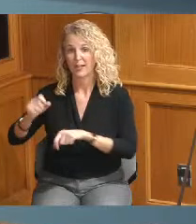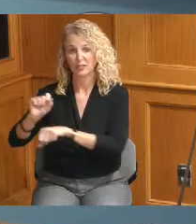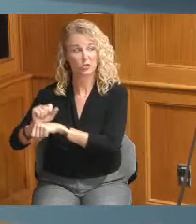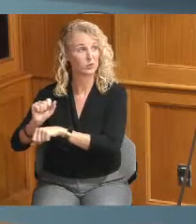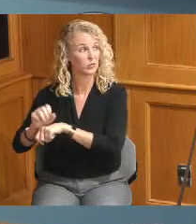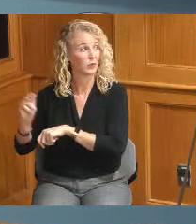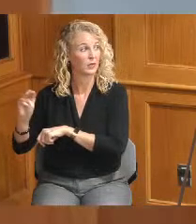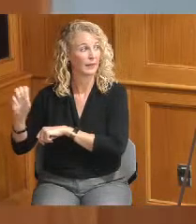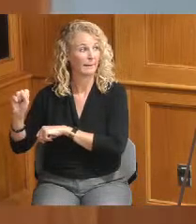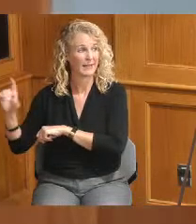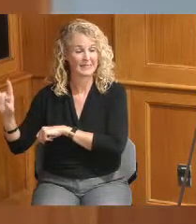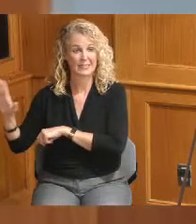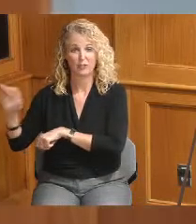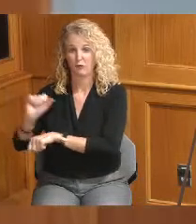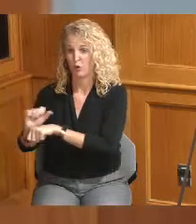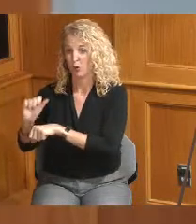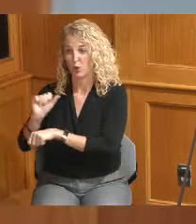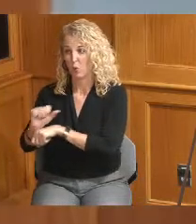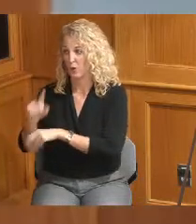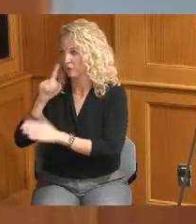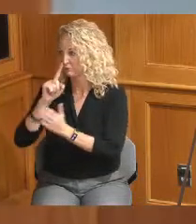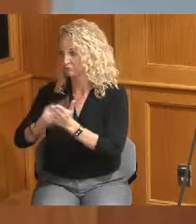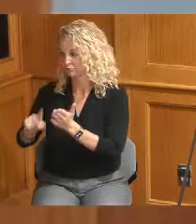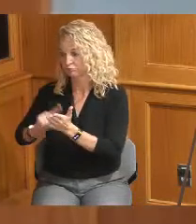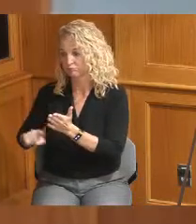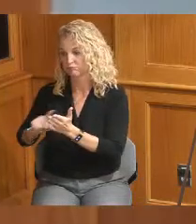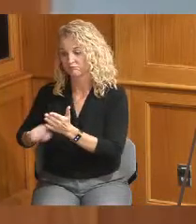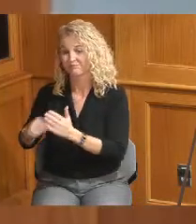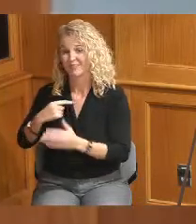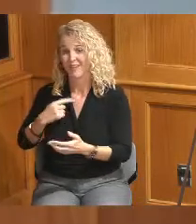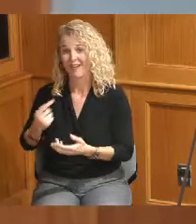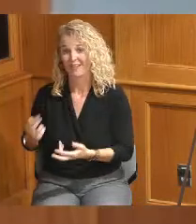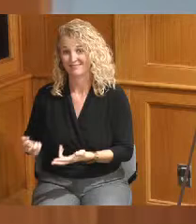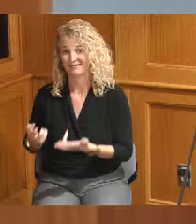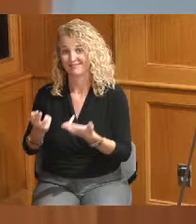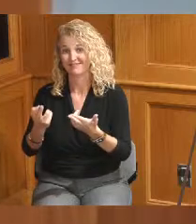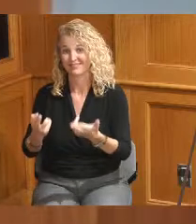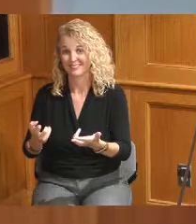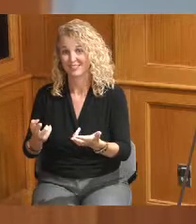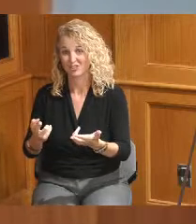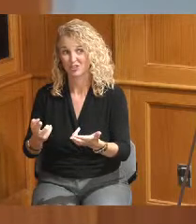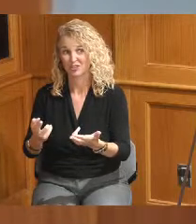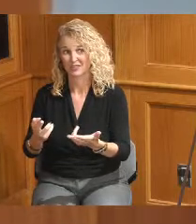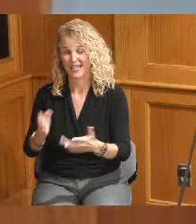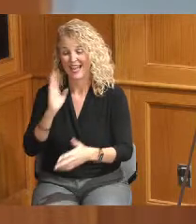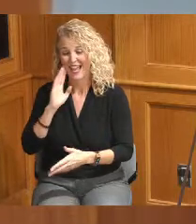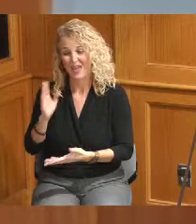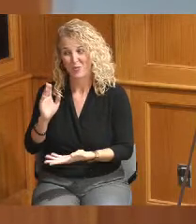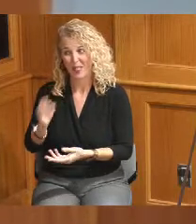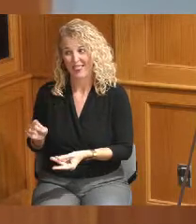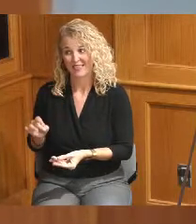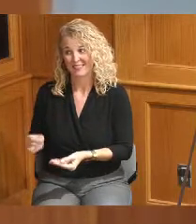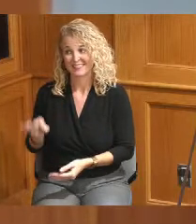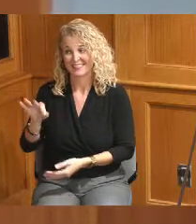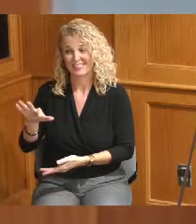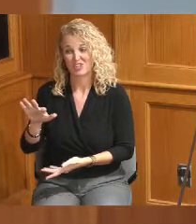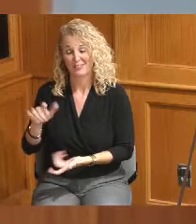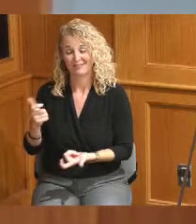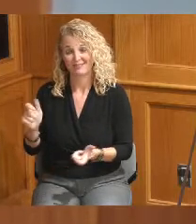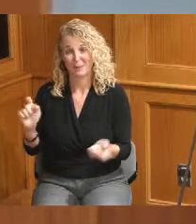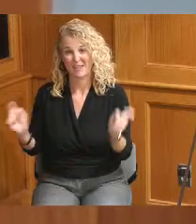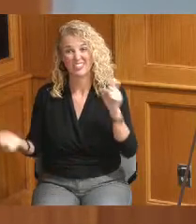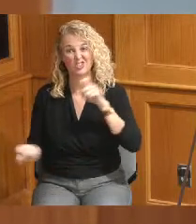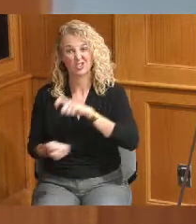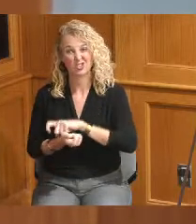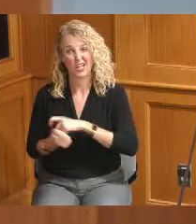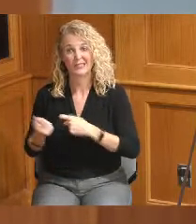for the diligent work that's gone into this. I am going to suggest significant changes to their proposal, but I also